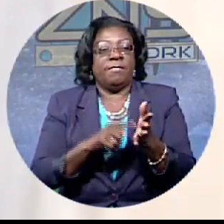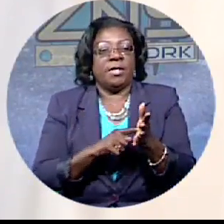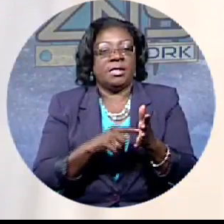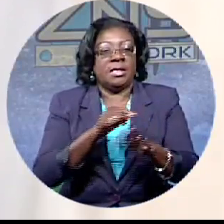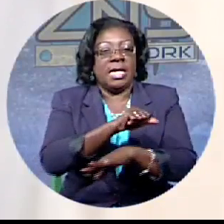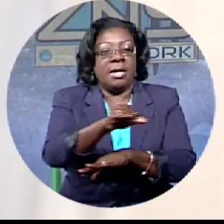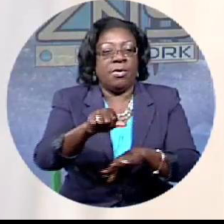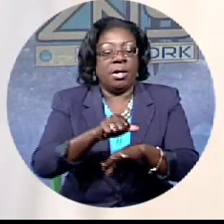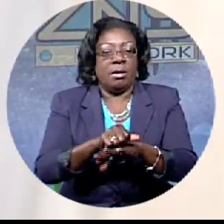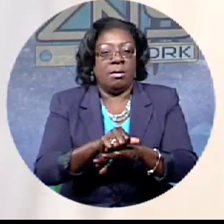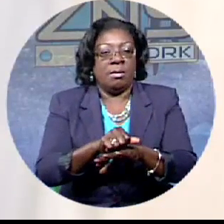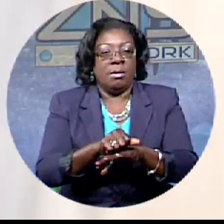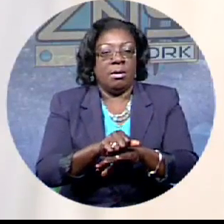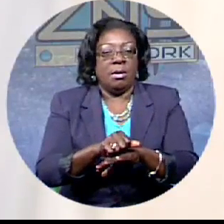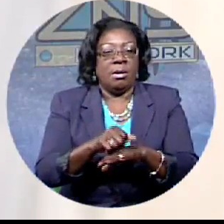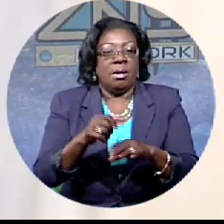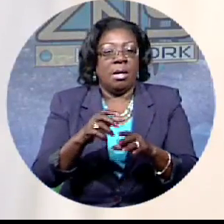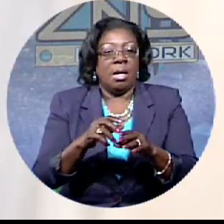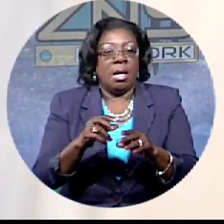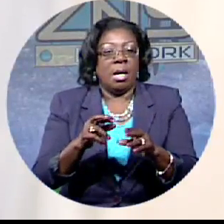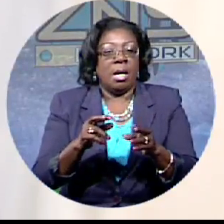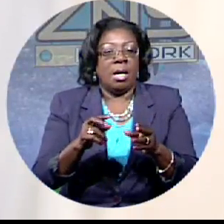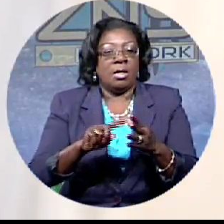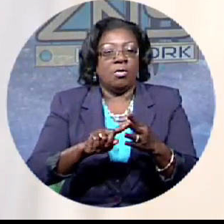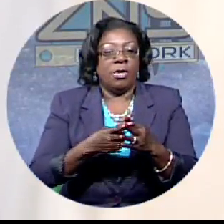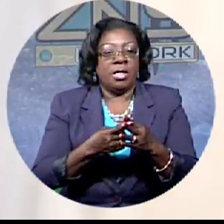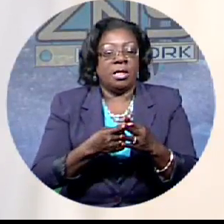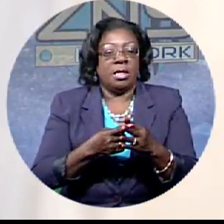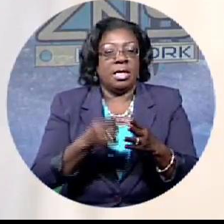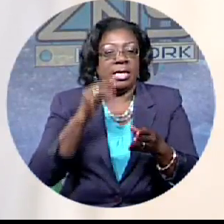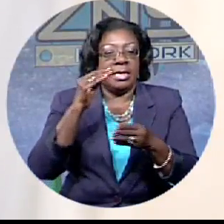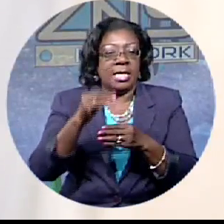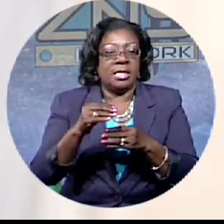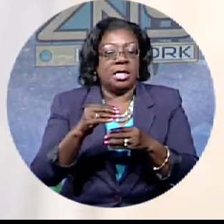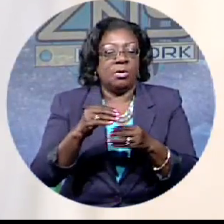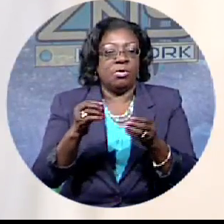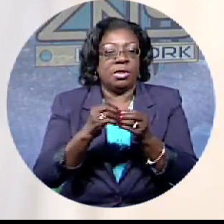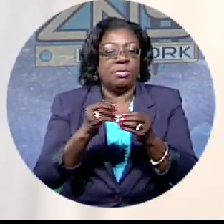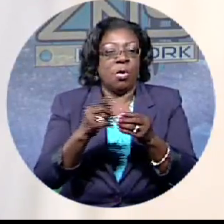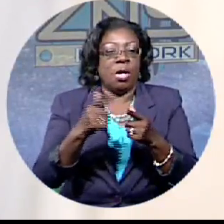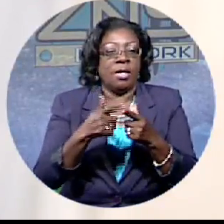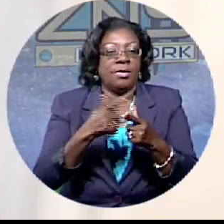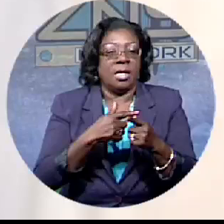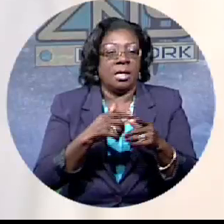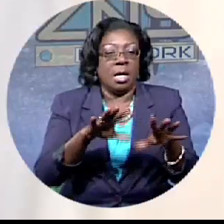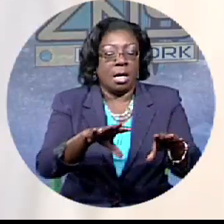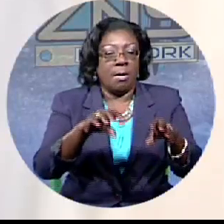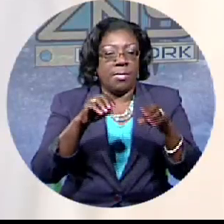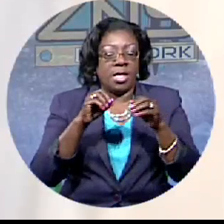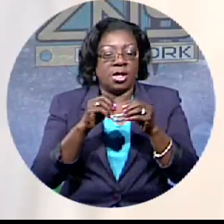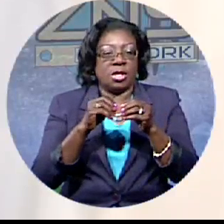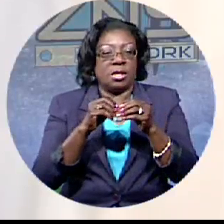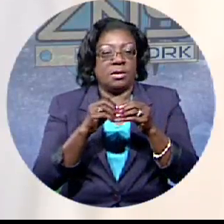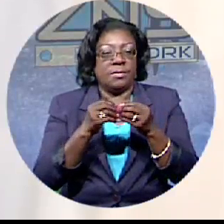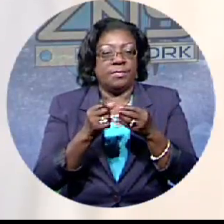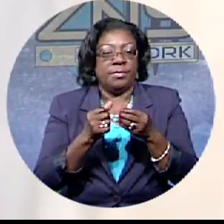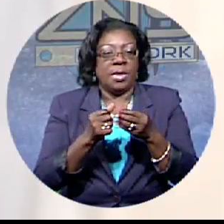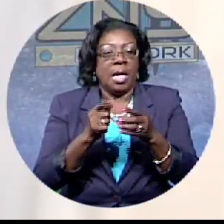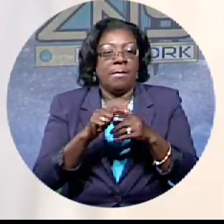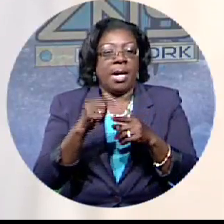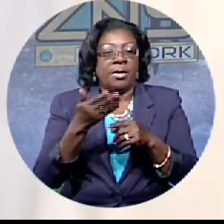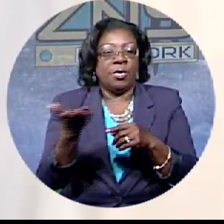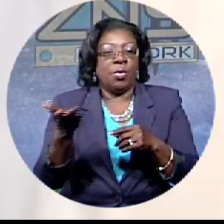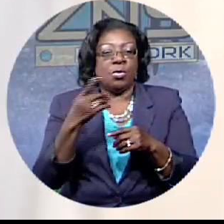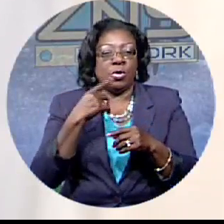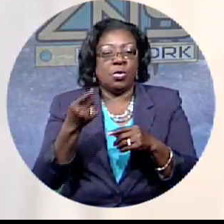area, and the original intention was more than accomplished by those